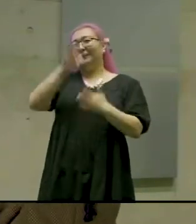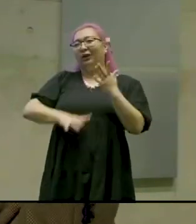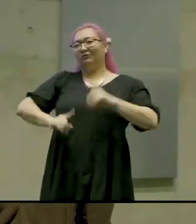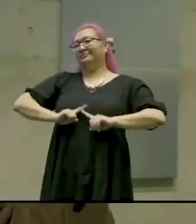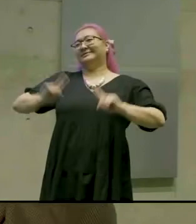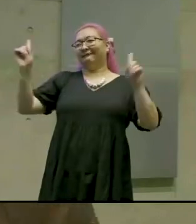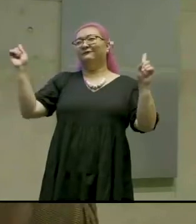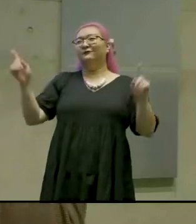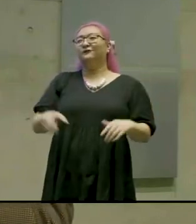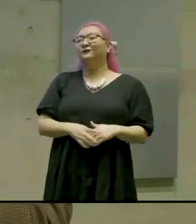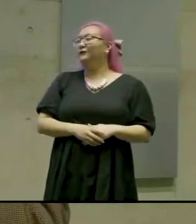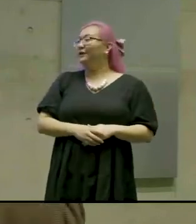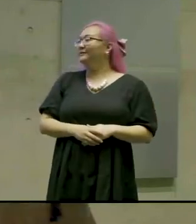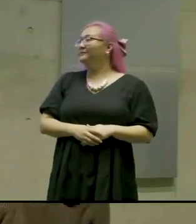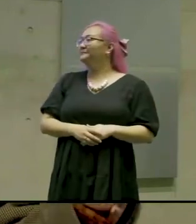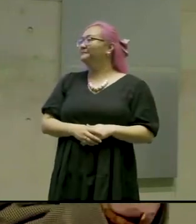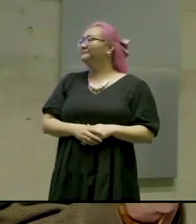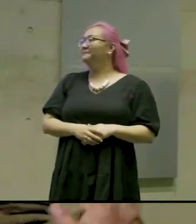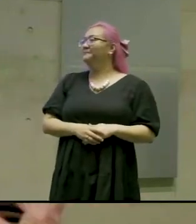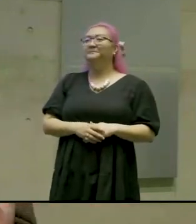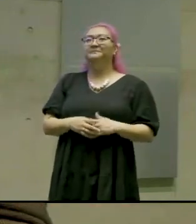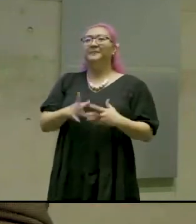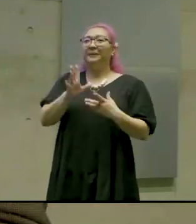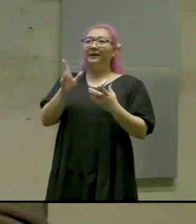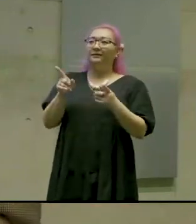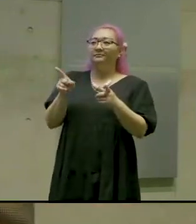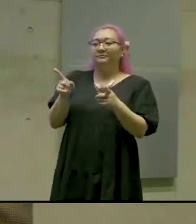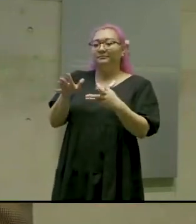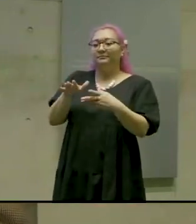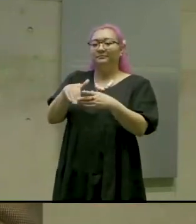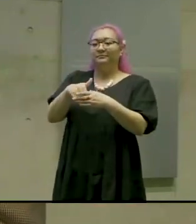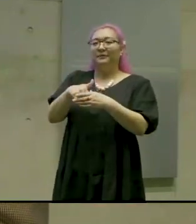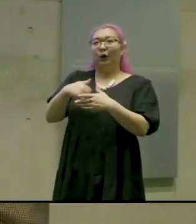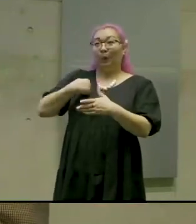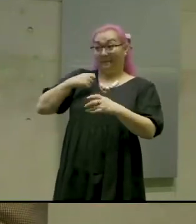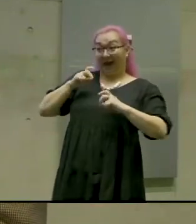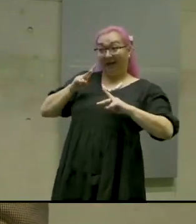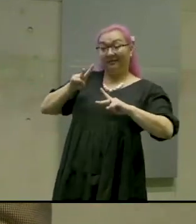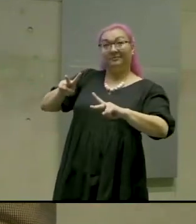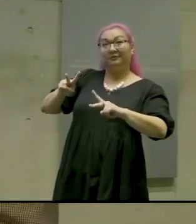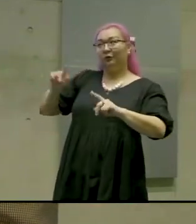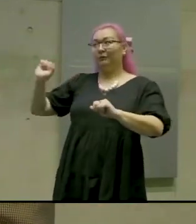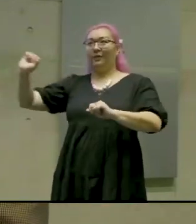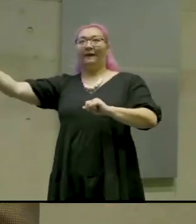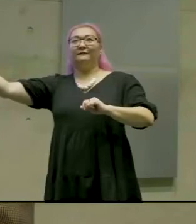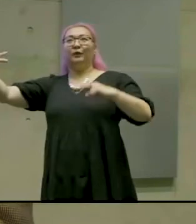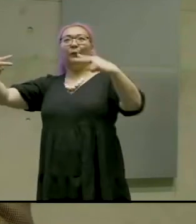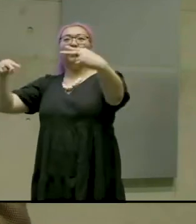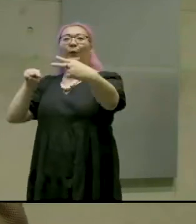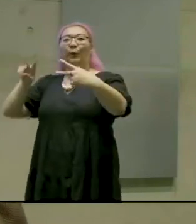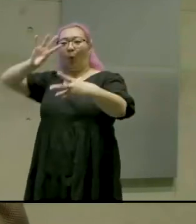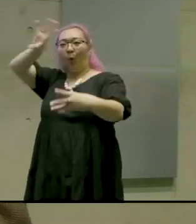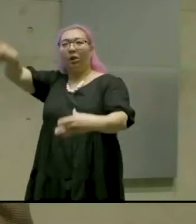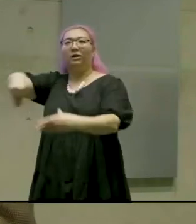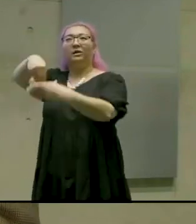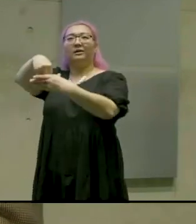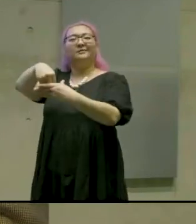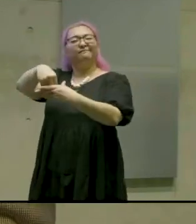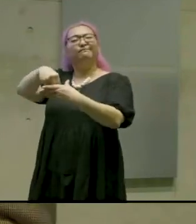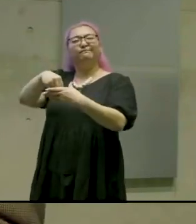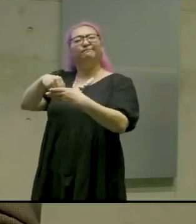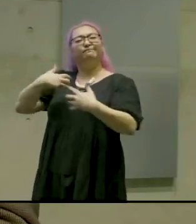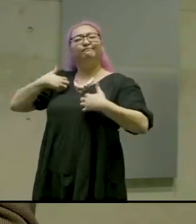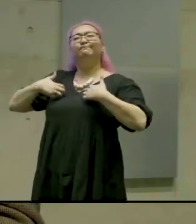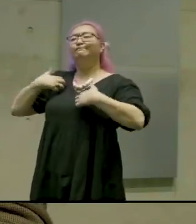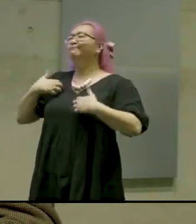kind of try to have every perspective in the experience. But it's a very similar process of trying to understand how